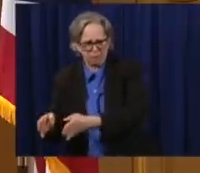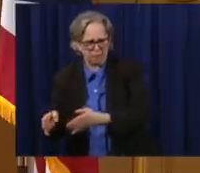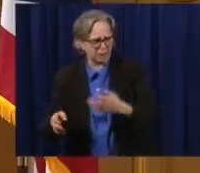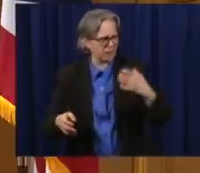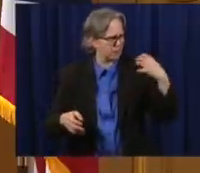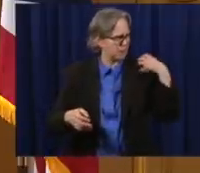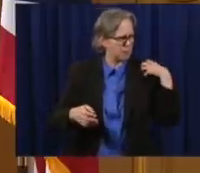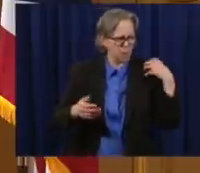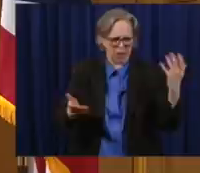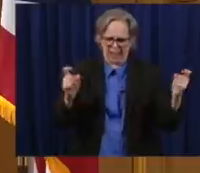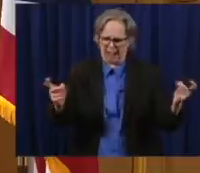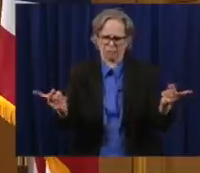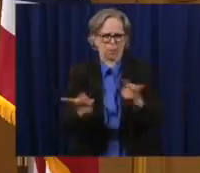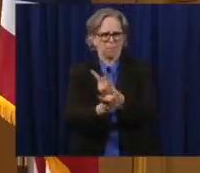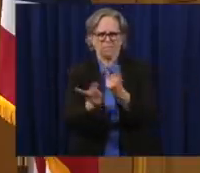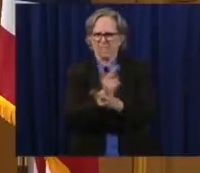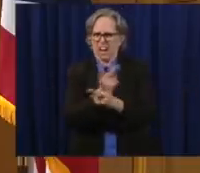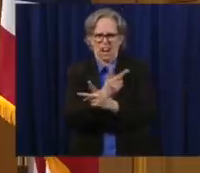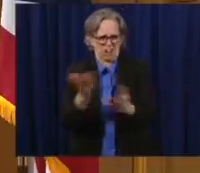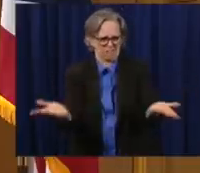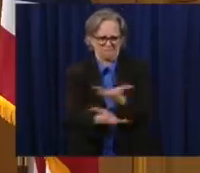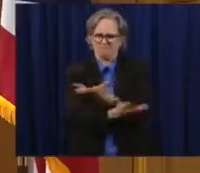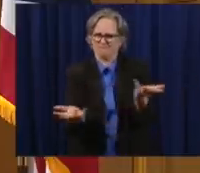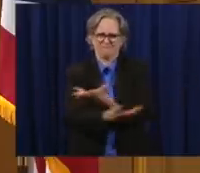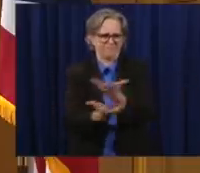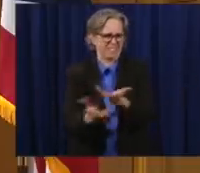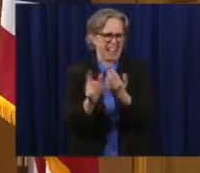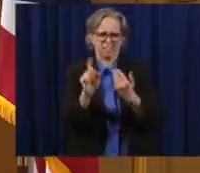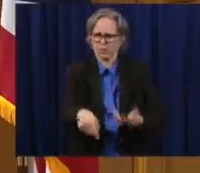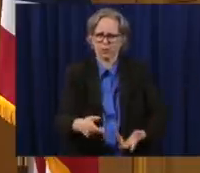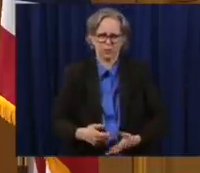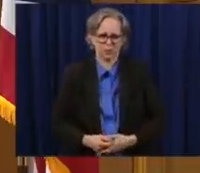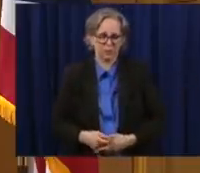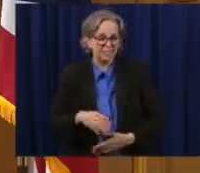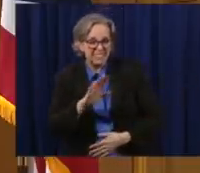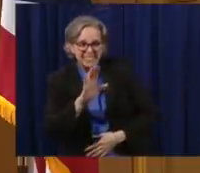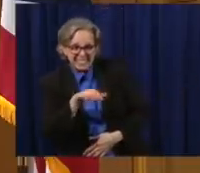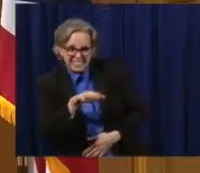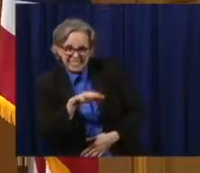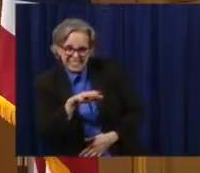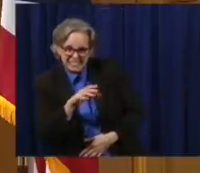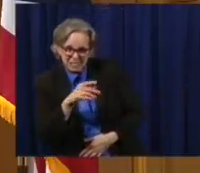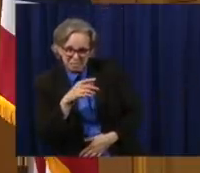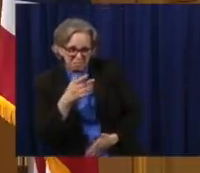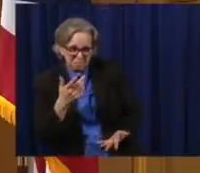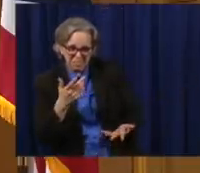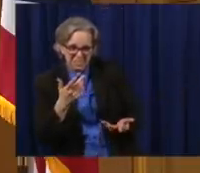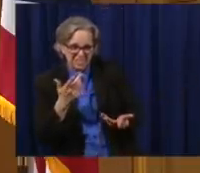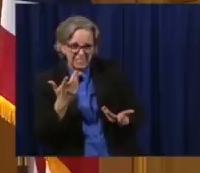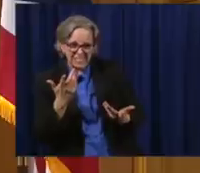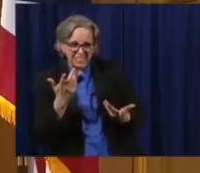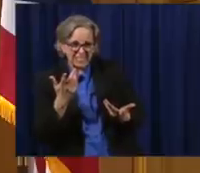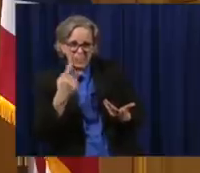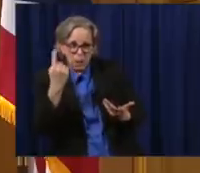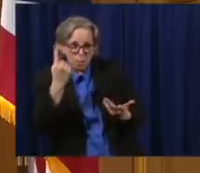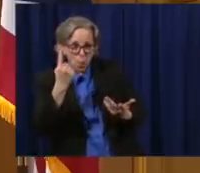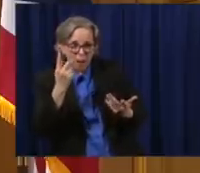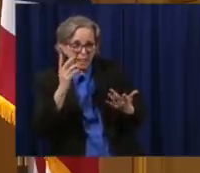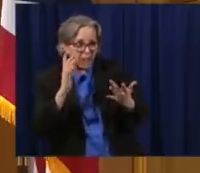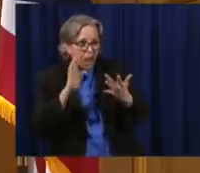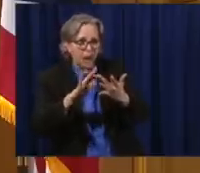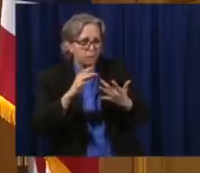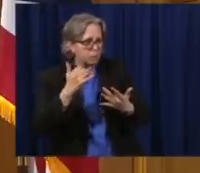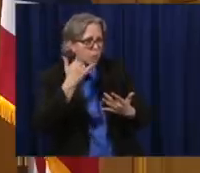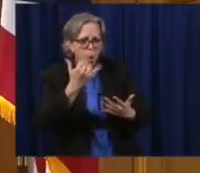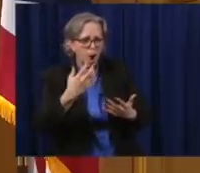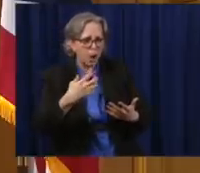know about their own health. Will there be an outlet for them if they have a complaint about their company? Yeah, I mean, the outlet